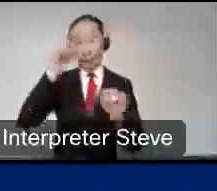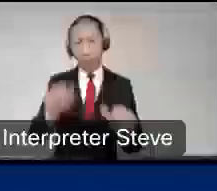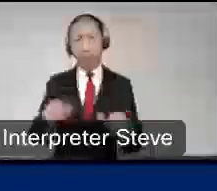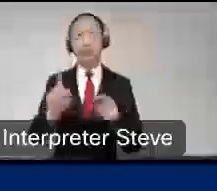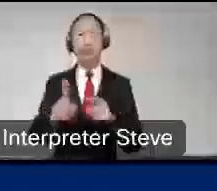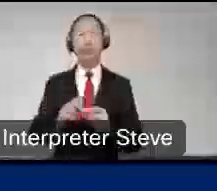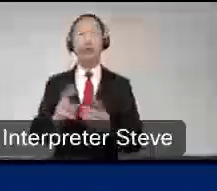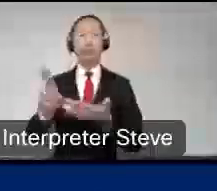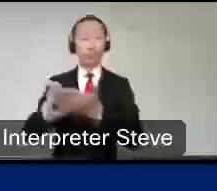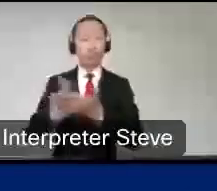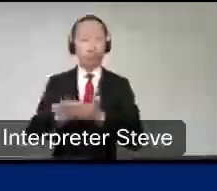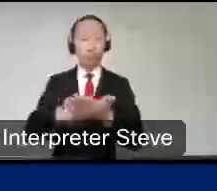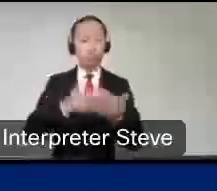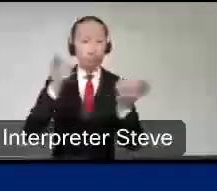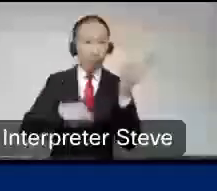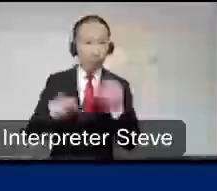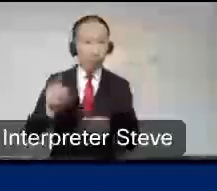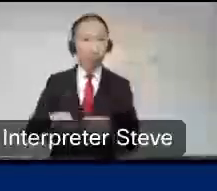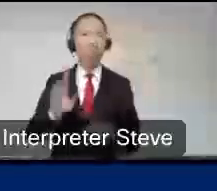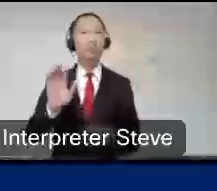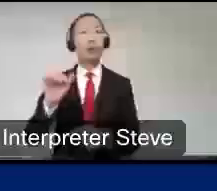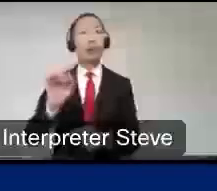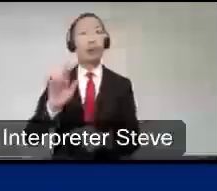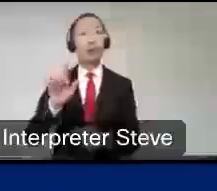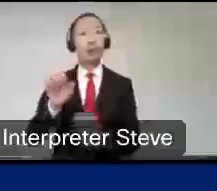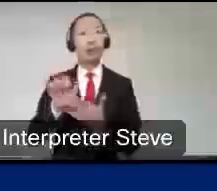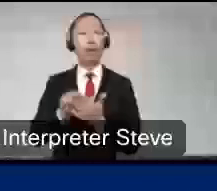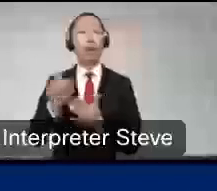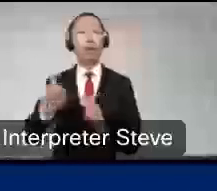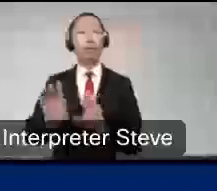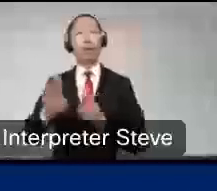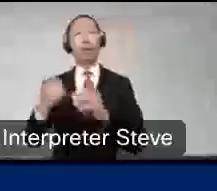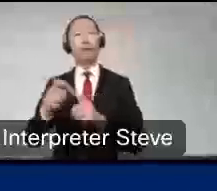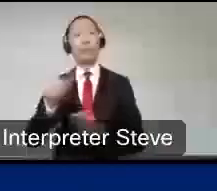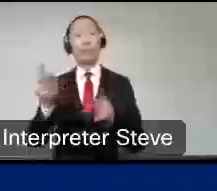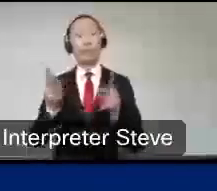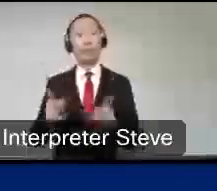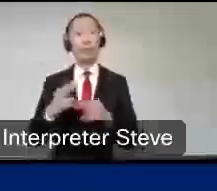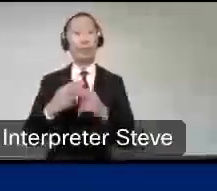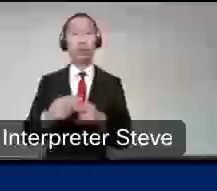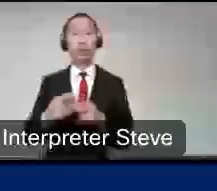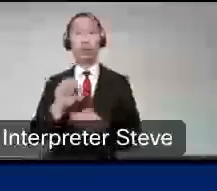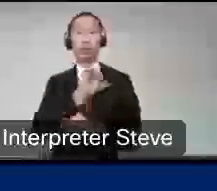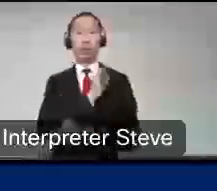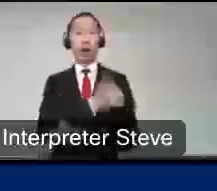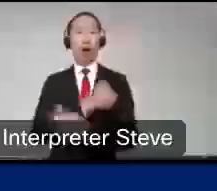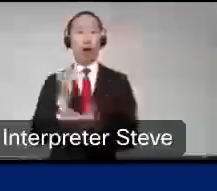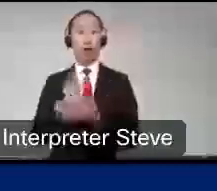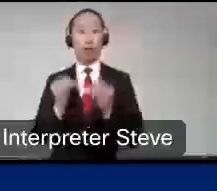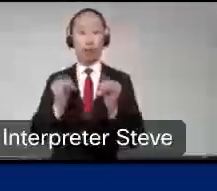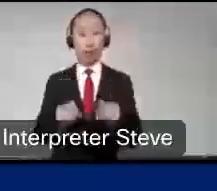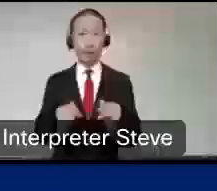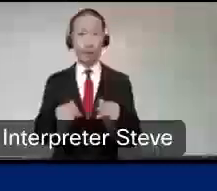a contract, their ABLE account must be opened by another person called the authorized individual